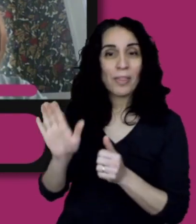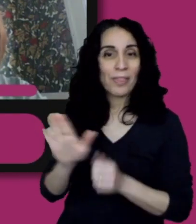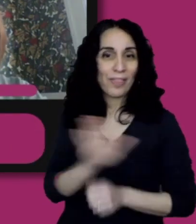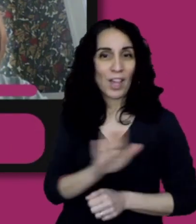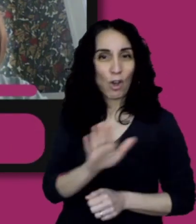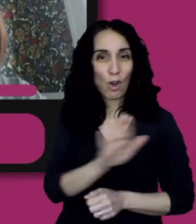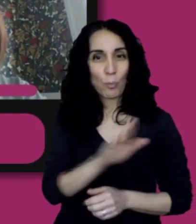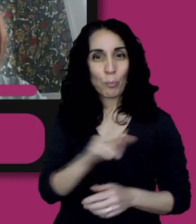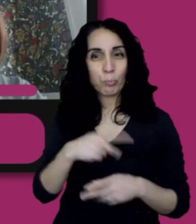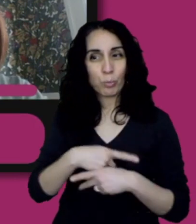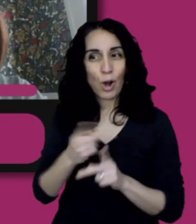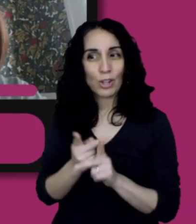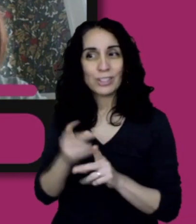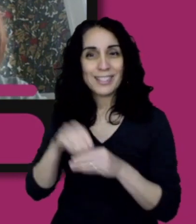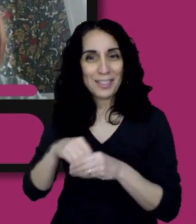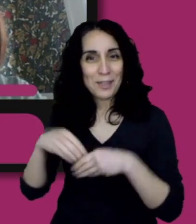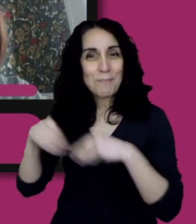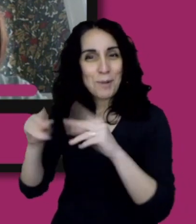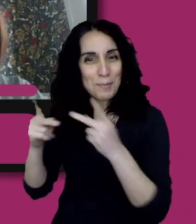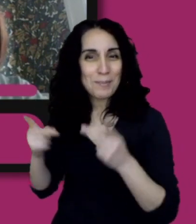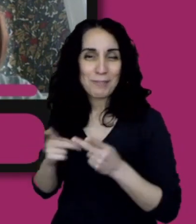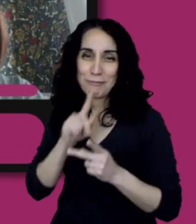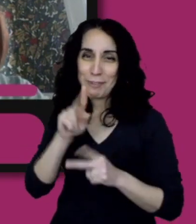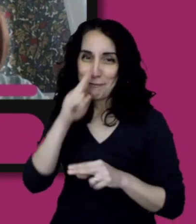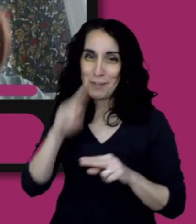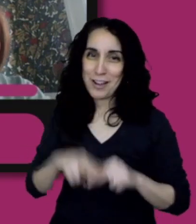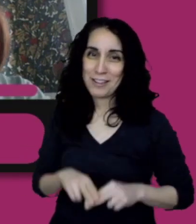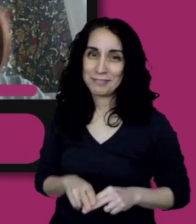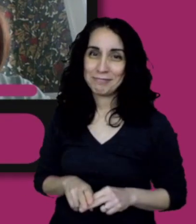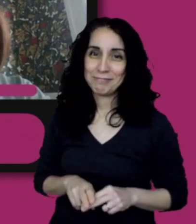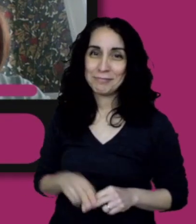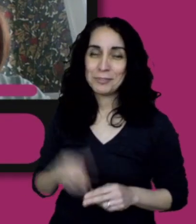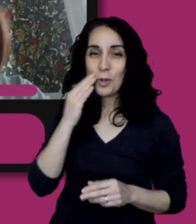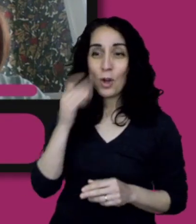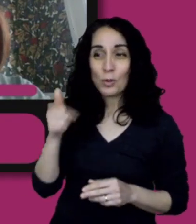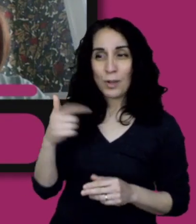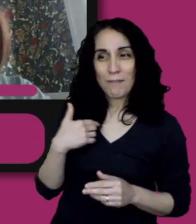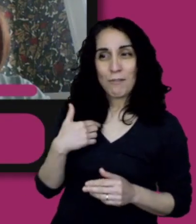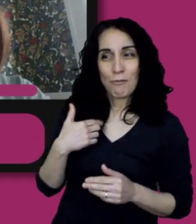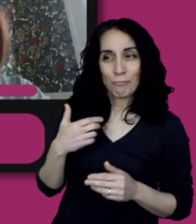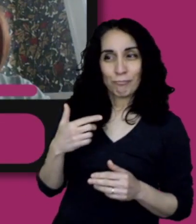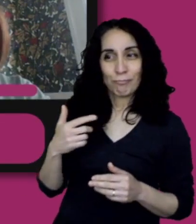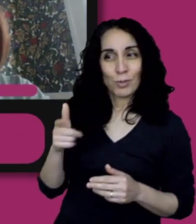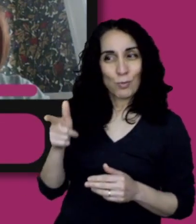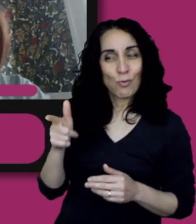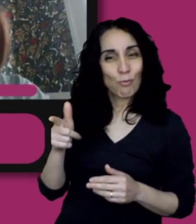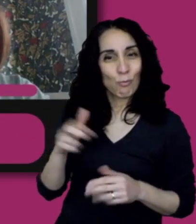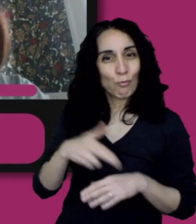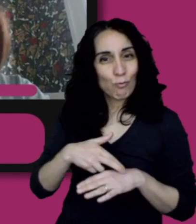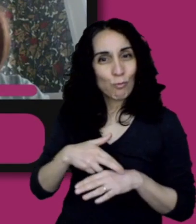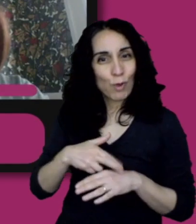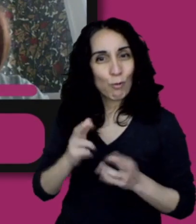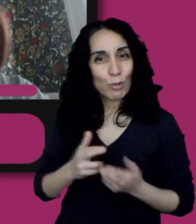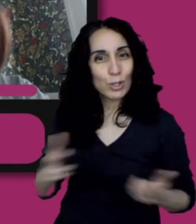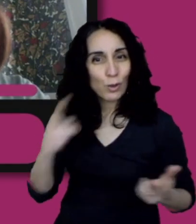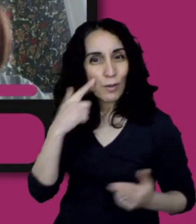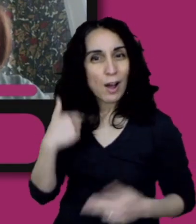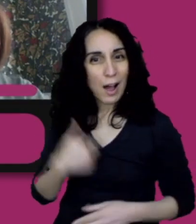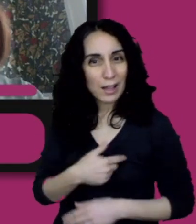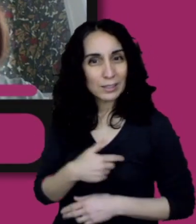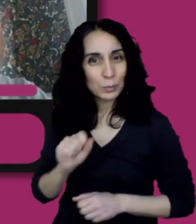has gone. So it's been really fun. It's been fun to get to know you, and also to know that you're a resource that we can send people